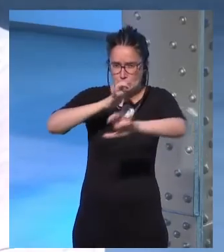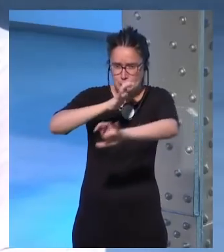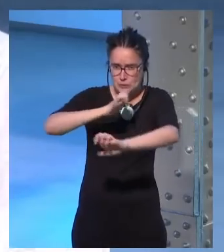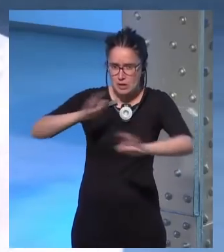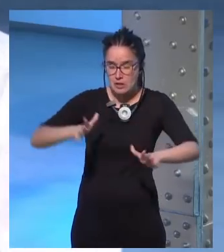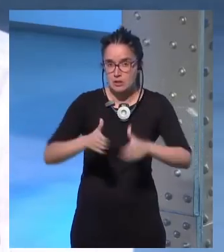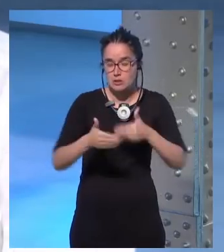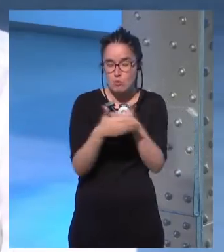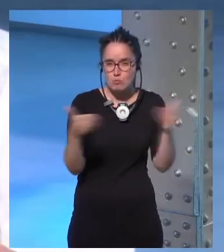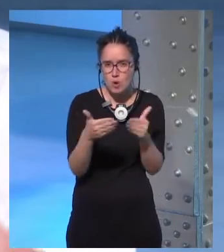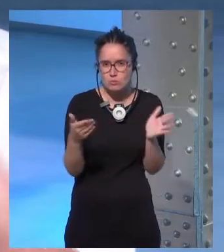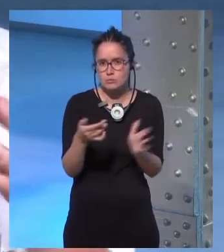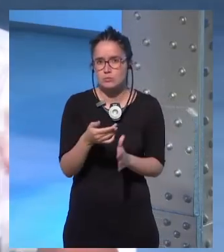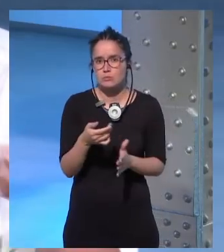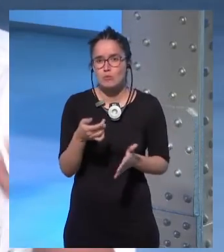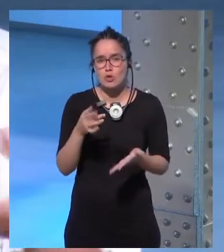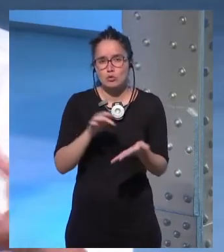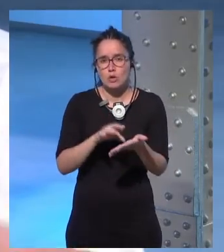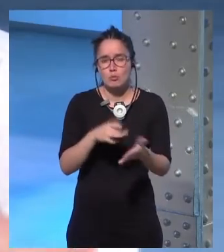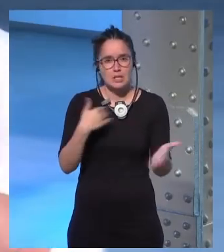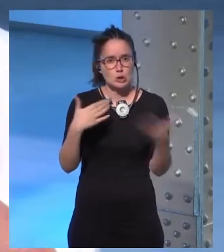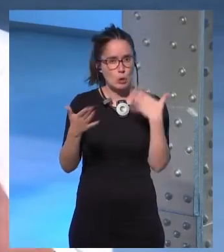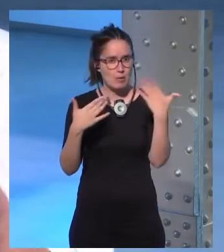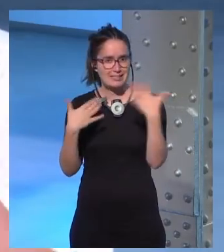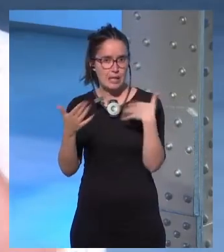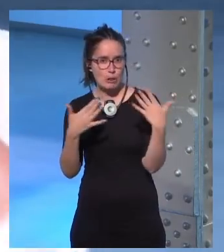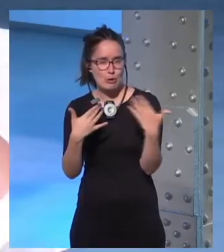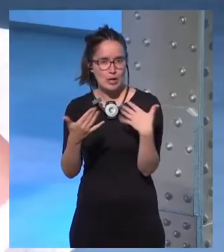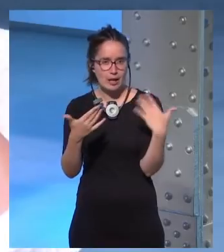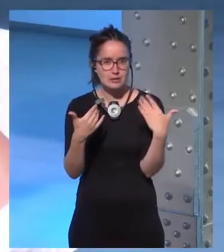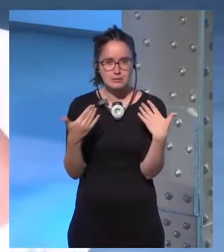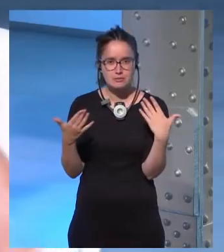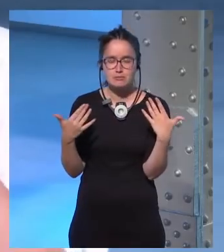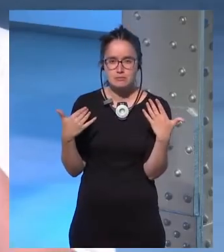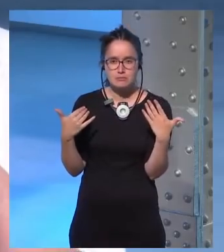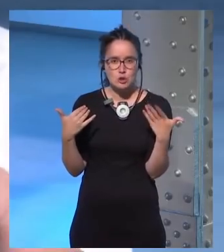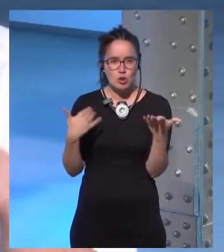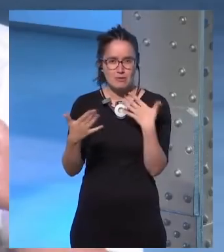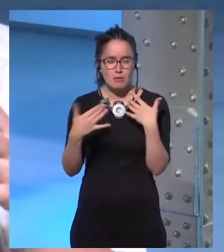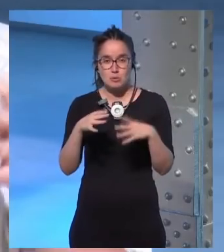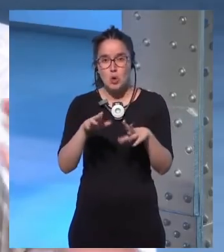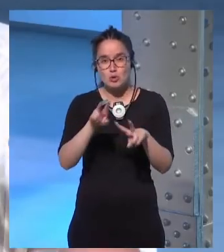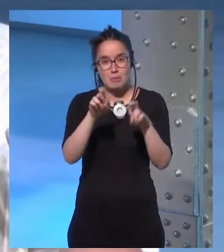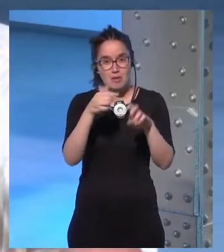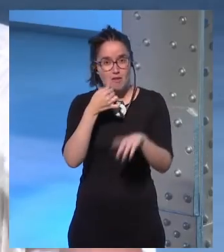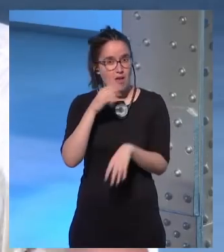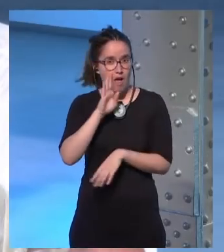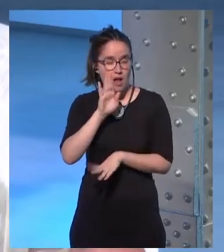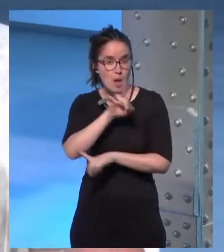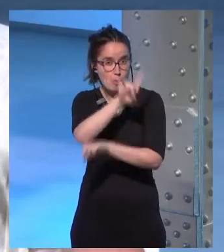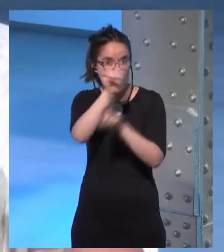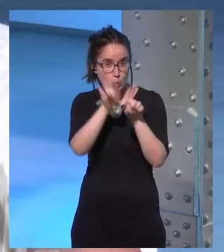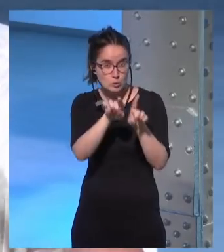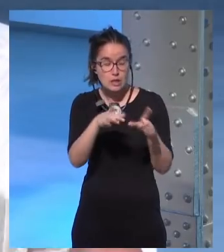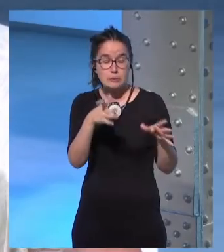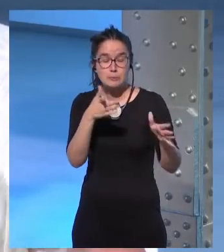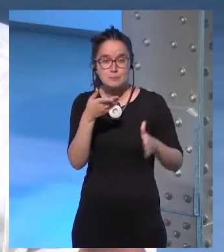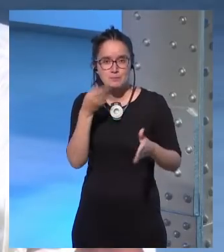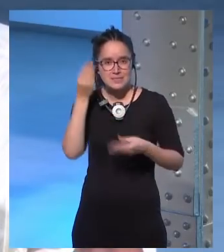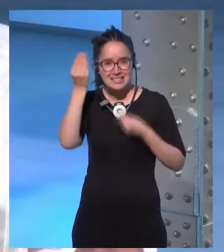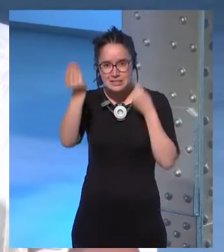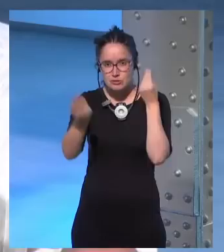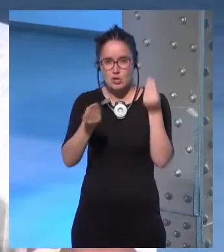about writing anti-heroes, about writing these horrible, terrible people, men and women, is that a lot of people have not been taught to think critically and don't